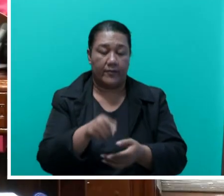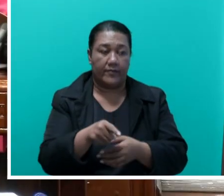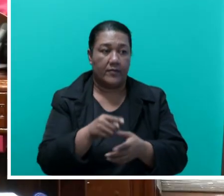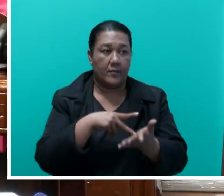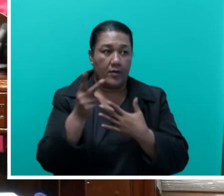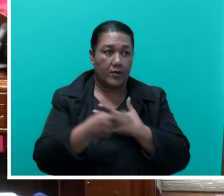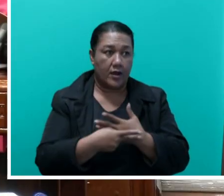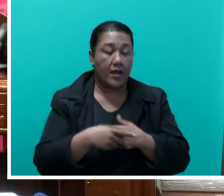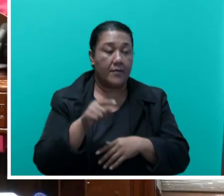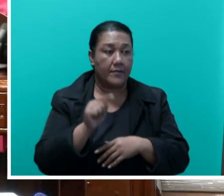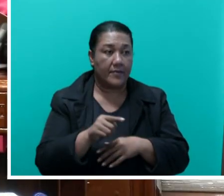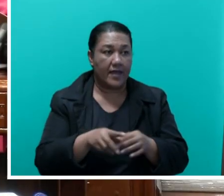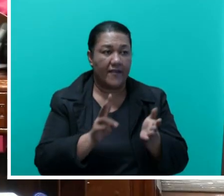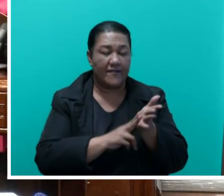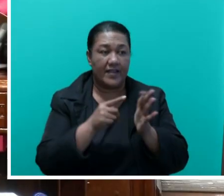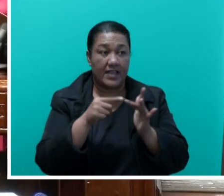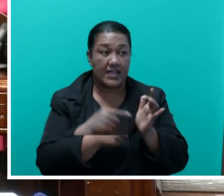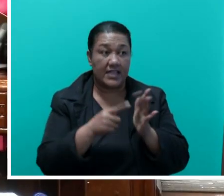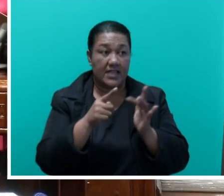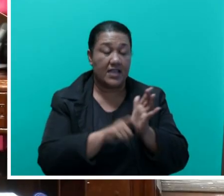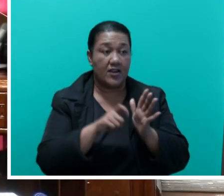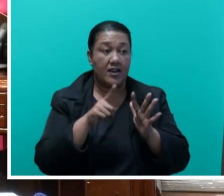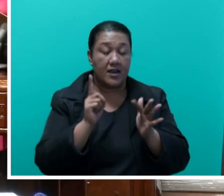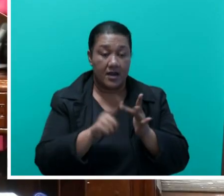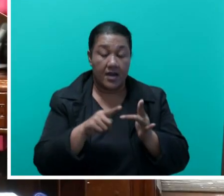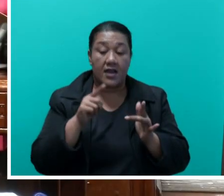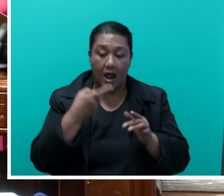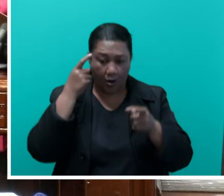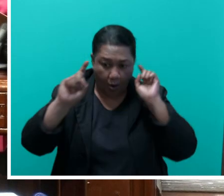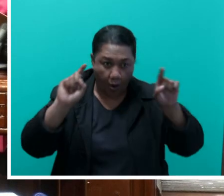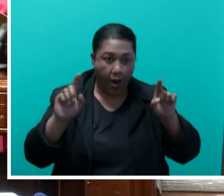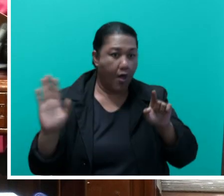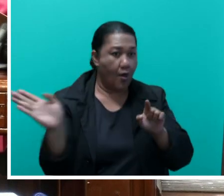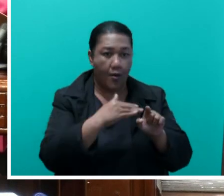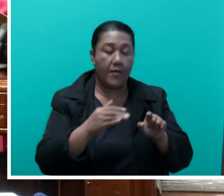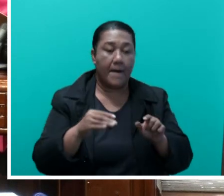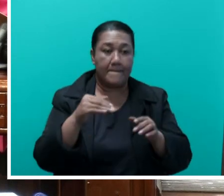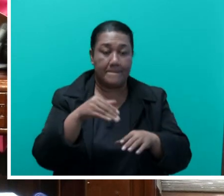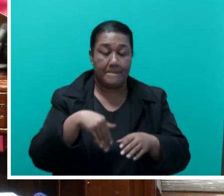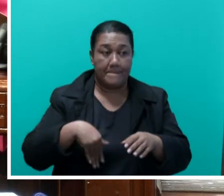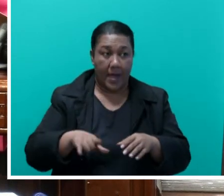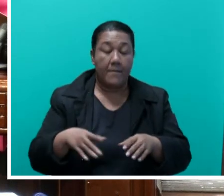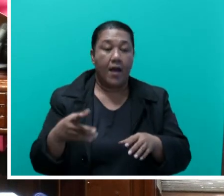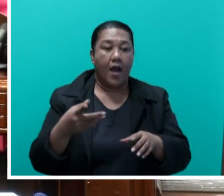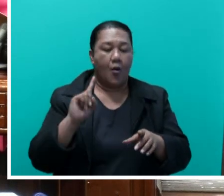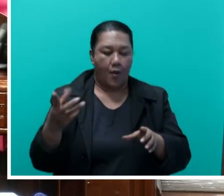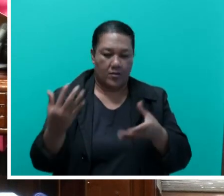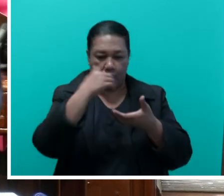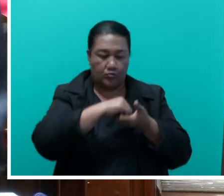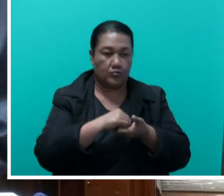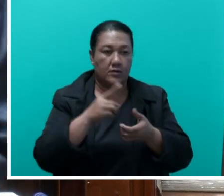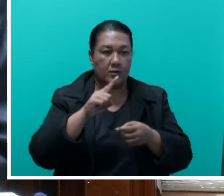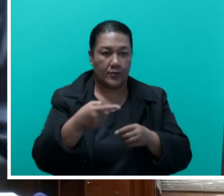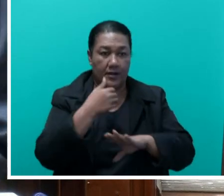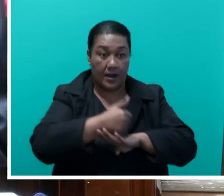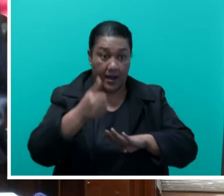feel duty-bound to call for the House members to become part of the parliamentary Keep Fit project. It is important for the